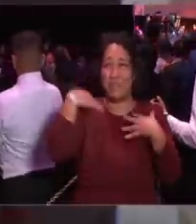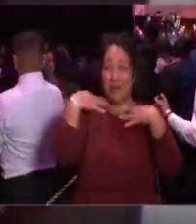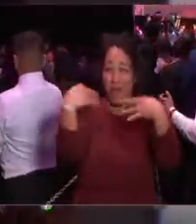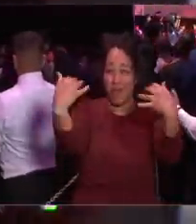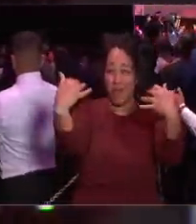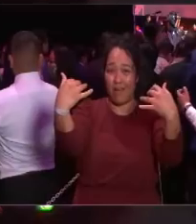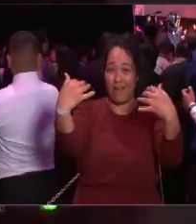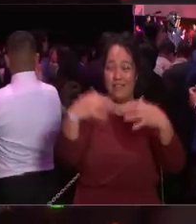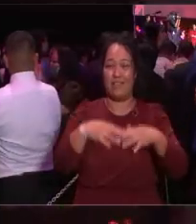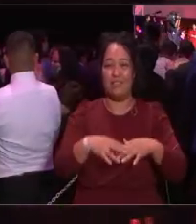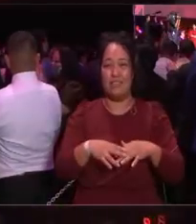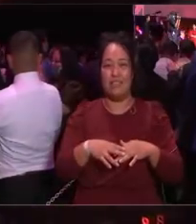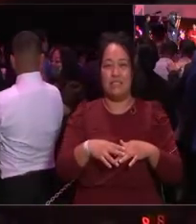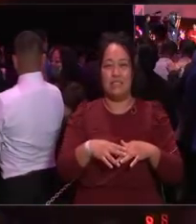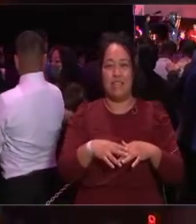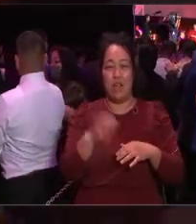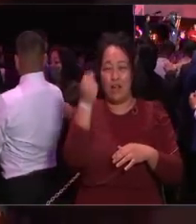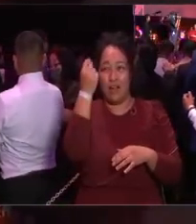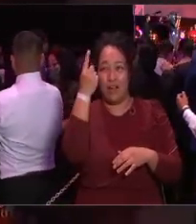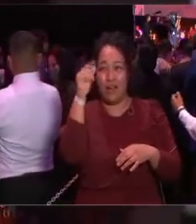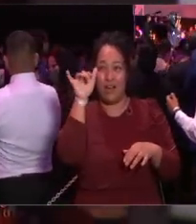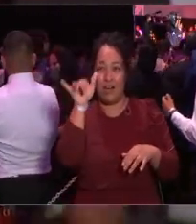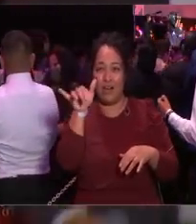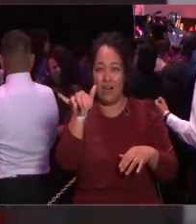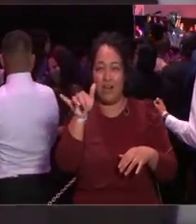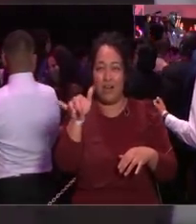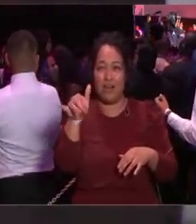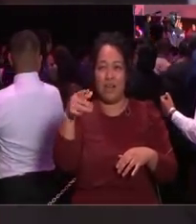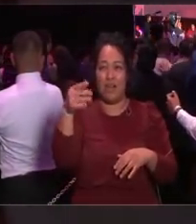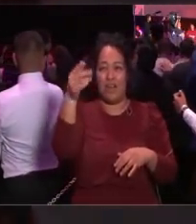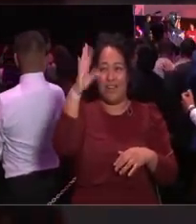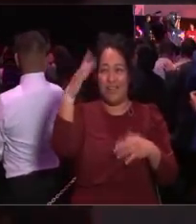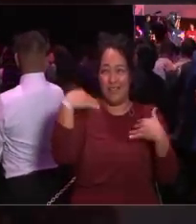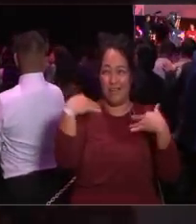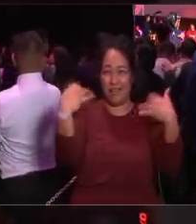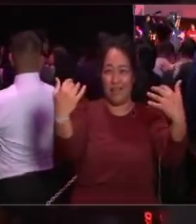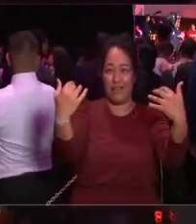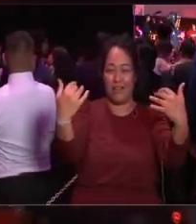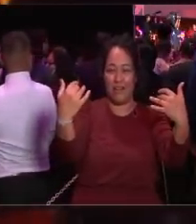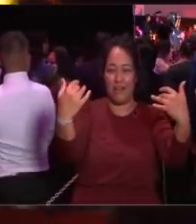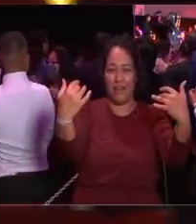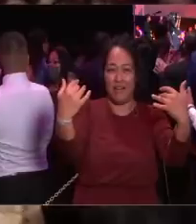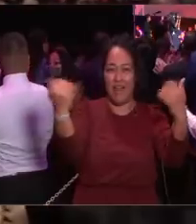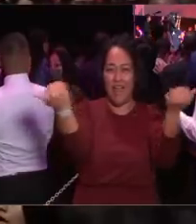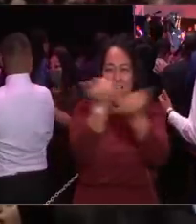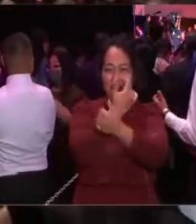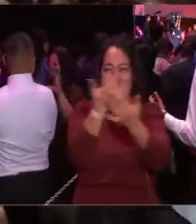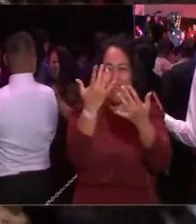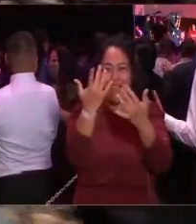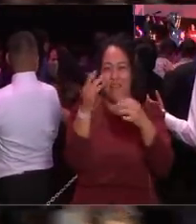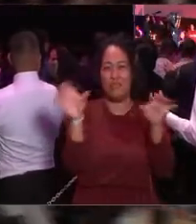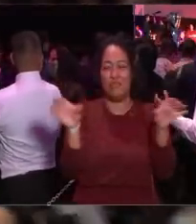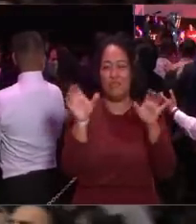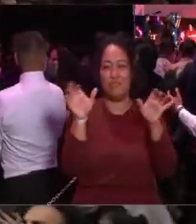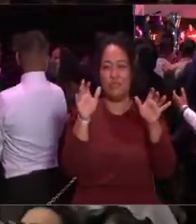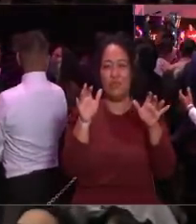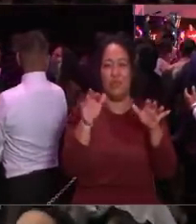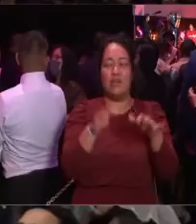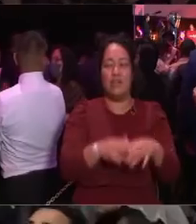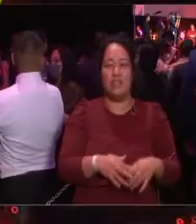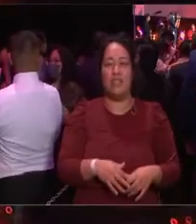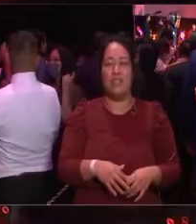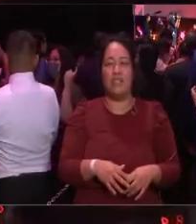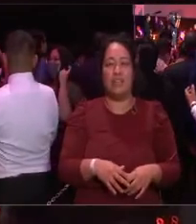mi audiencia. Y cuando usted entienda eso, and when you understand this, todo lo que tú hagas, everything that you do, va a cambiar